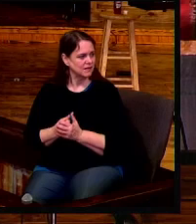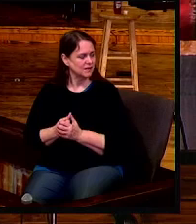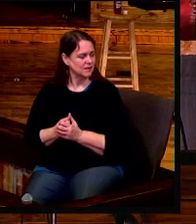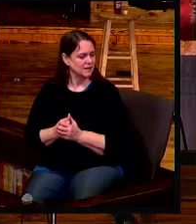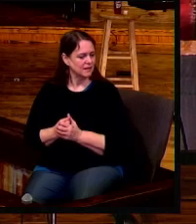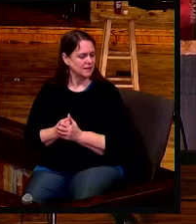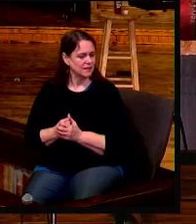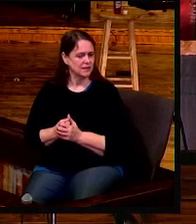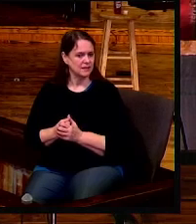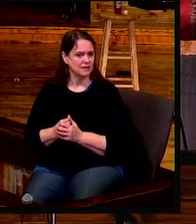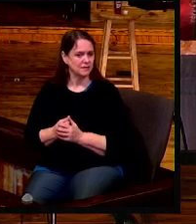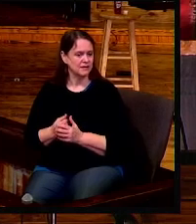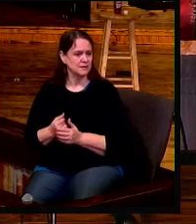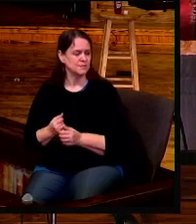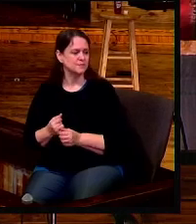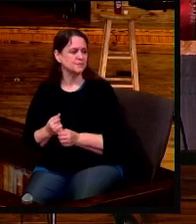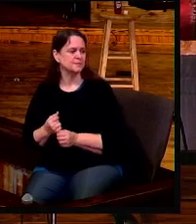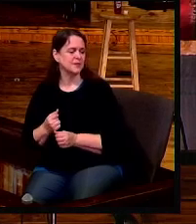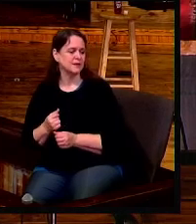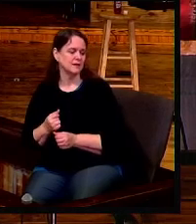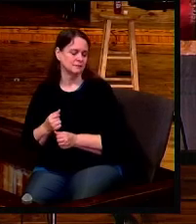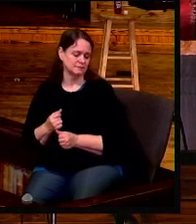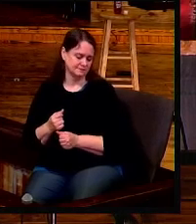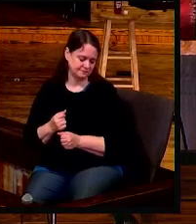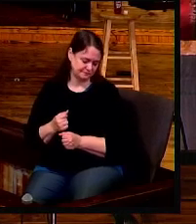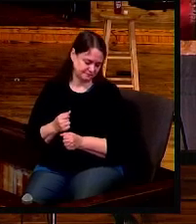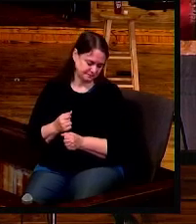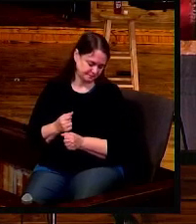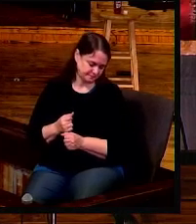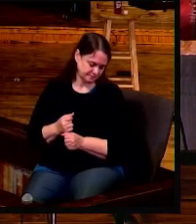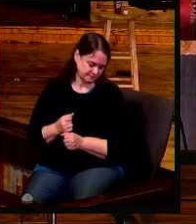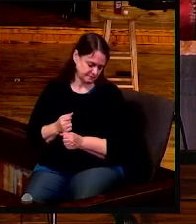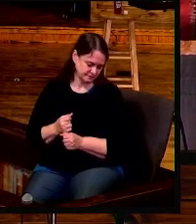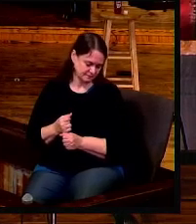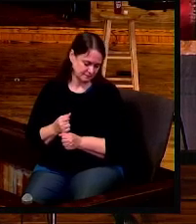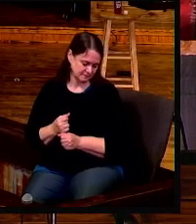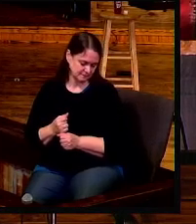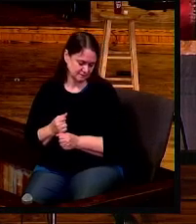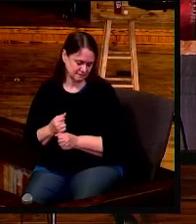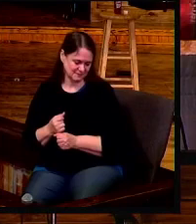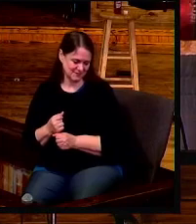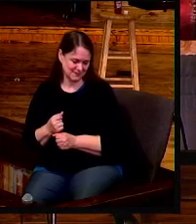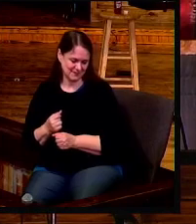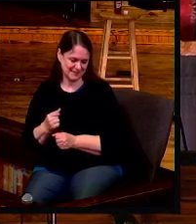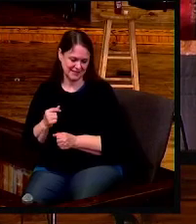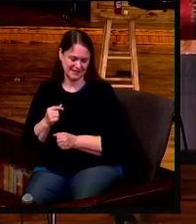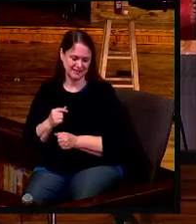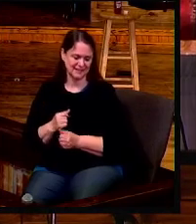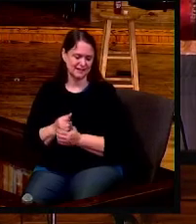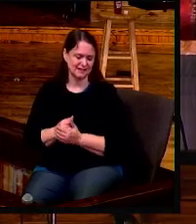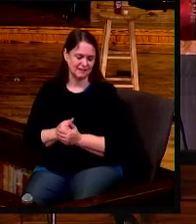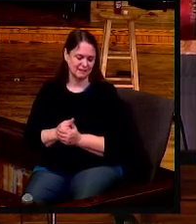acceptable. Because if you work construction or been on a construction job site, you understand what I'm talking about.